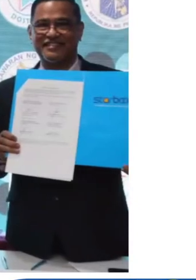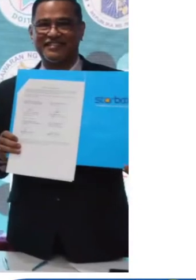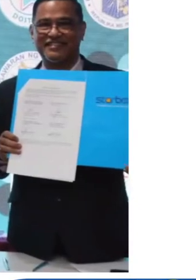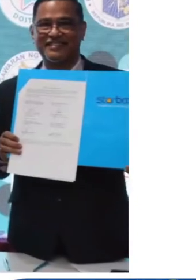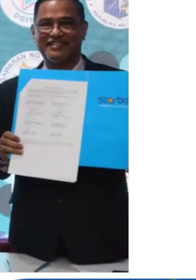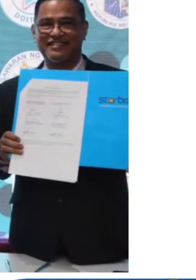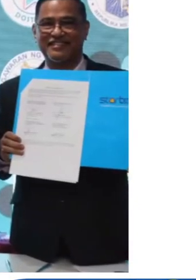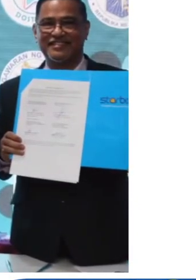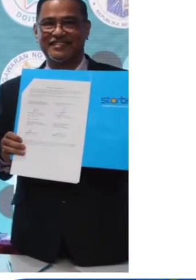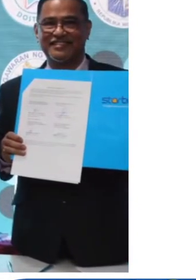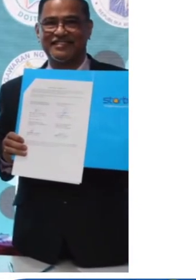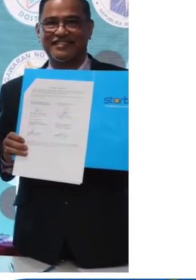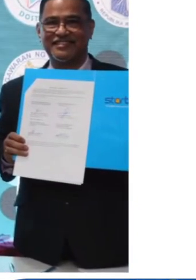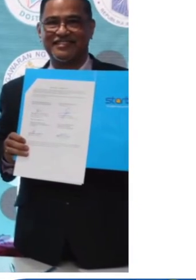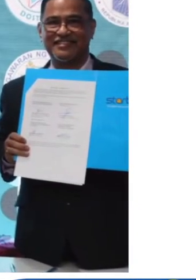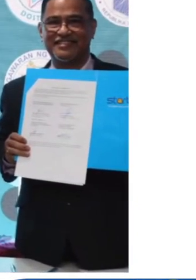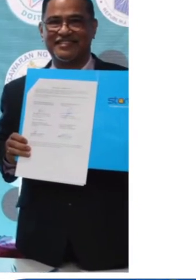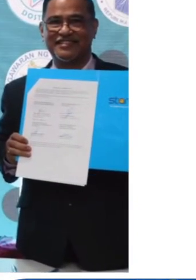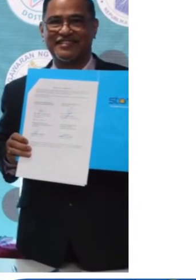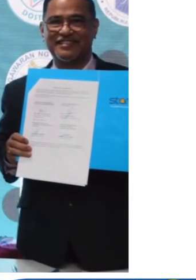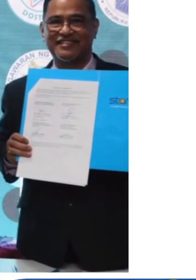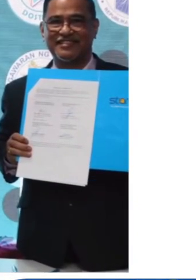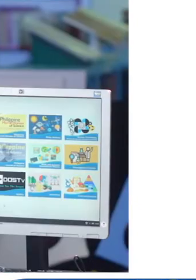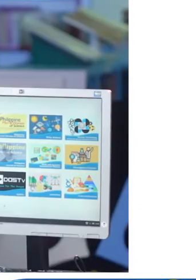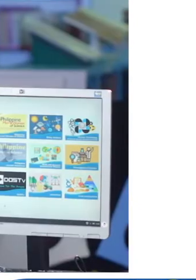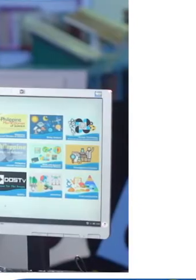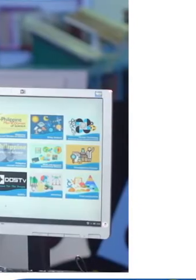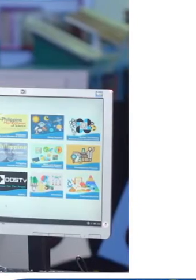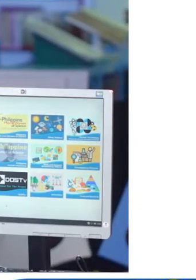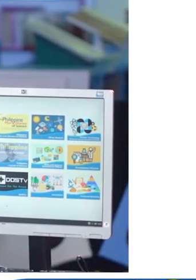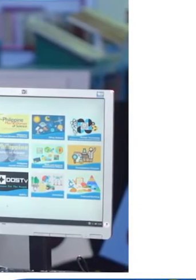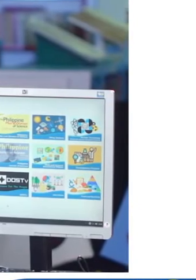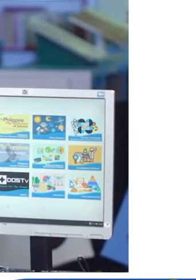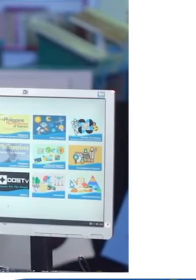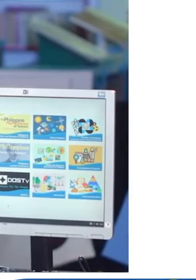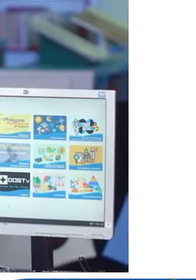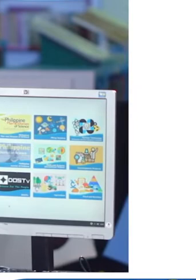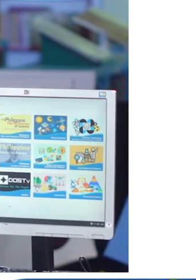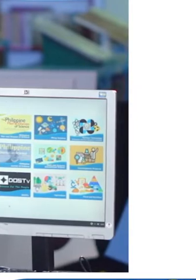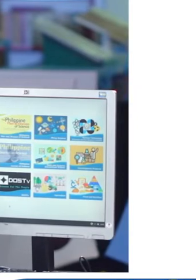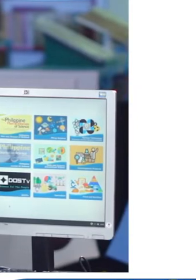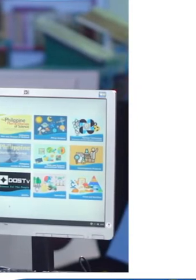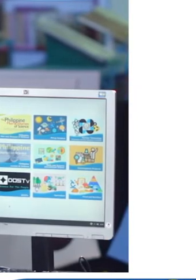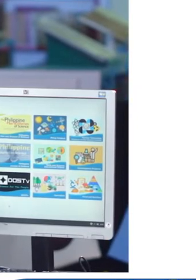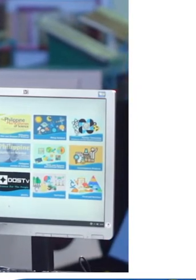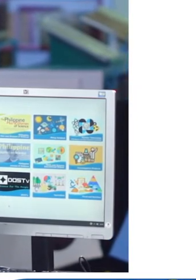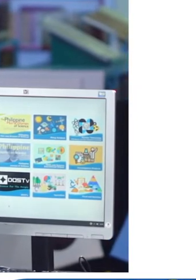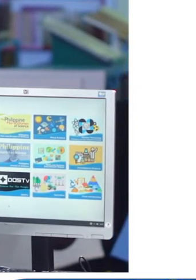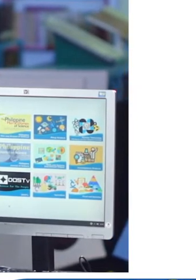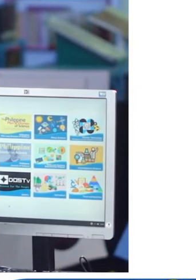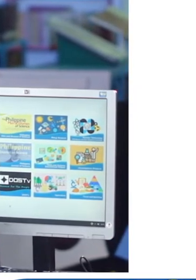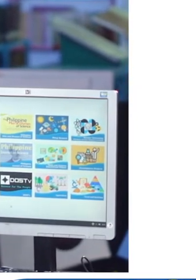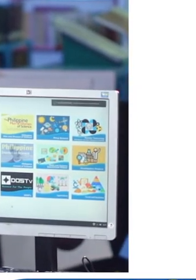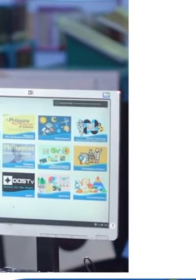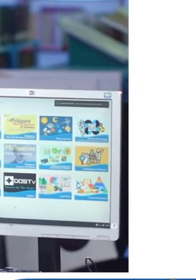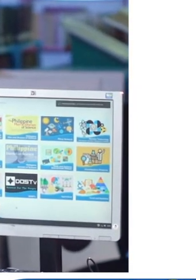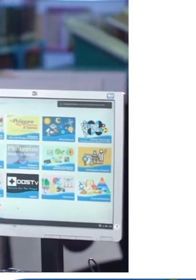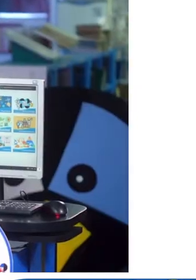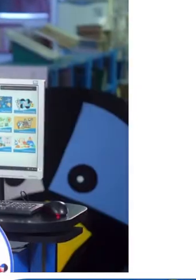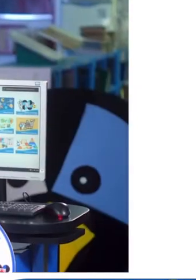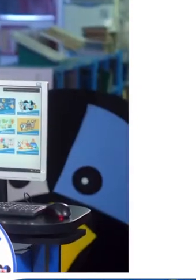more Starbucks pods in schools. And then the pandemic happened.